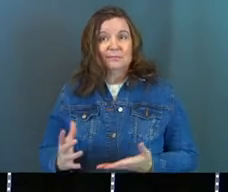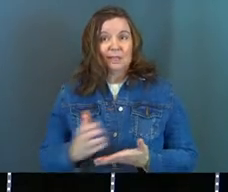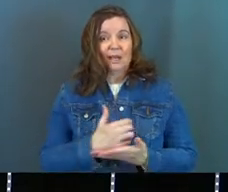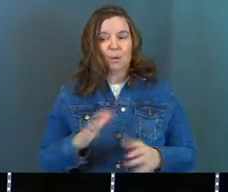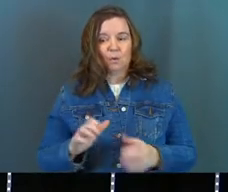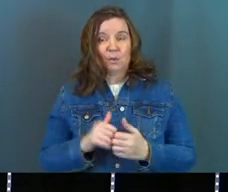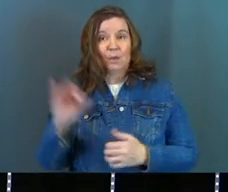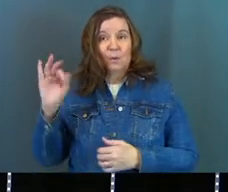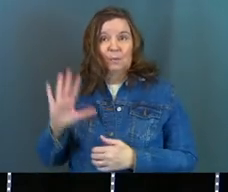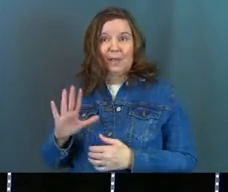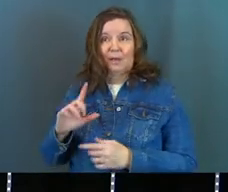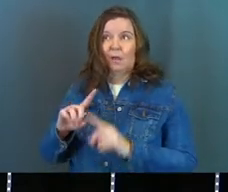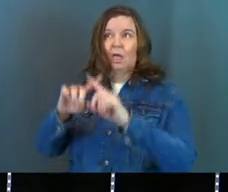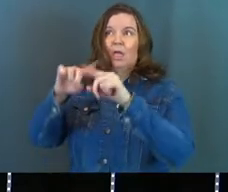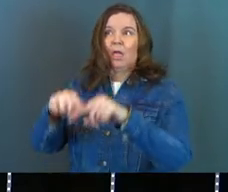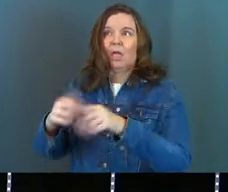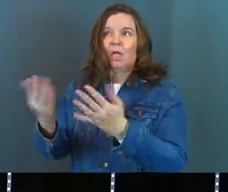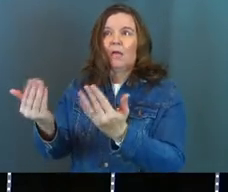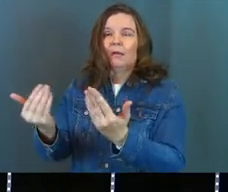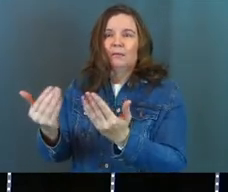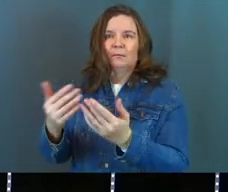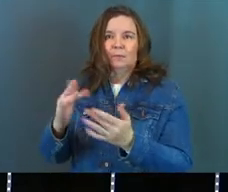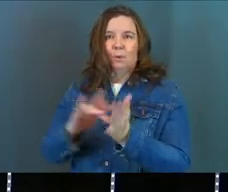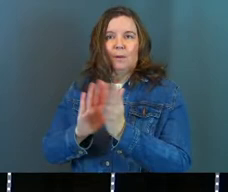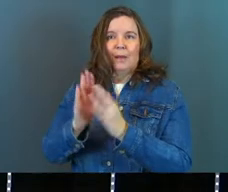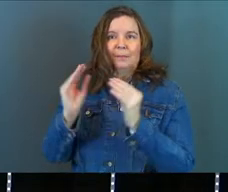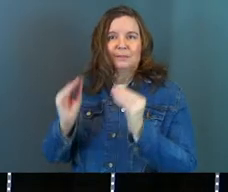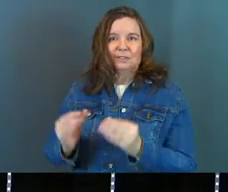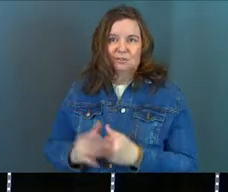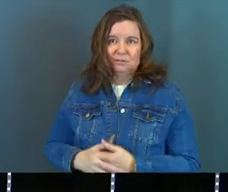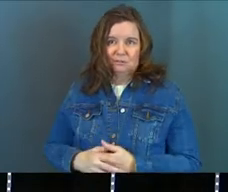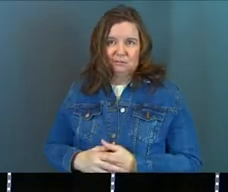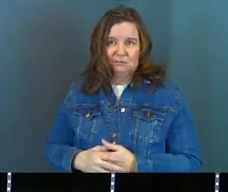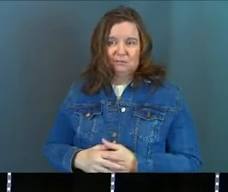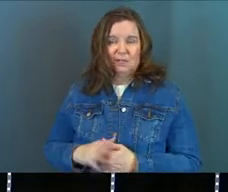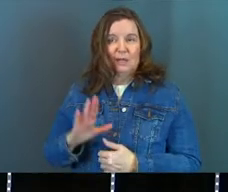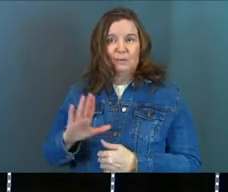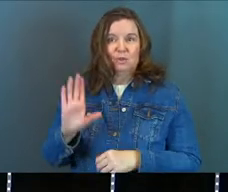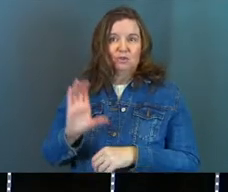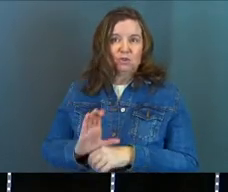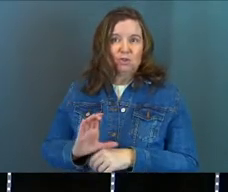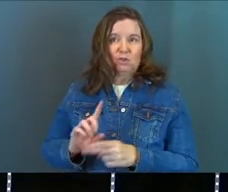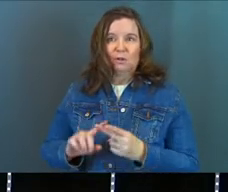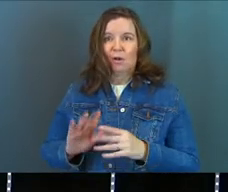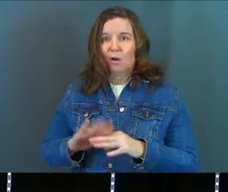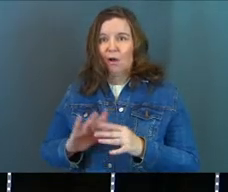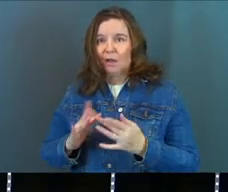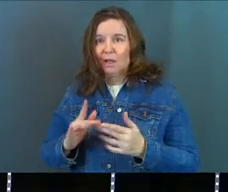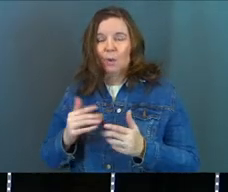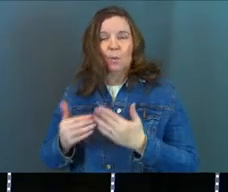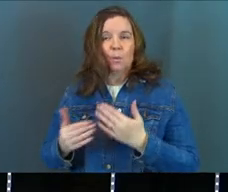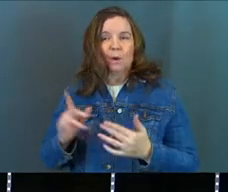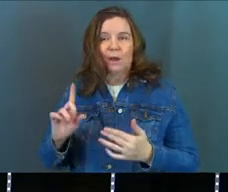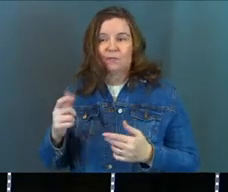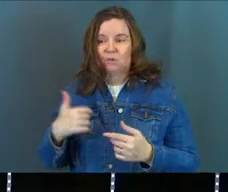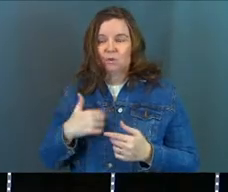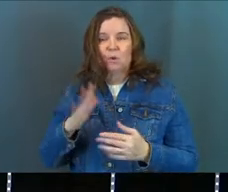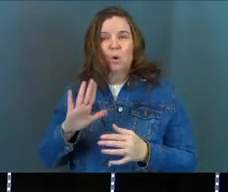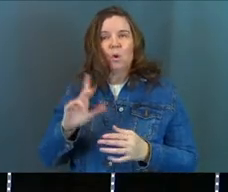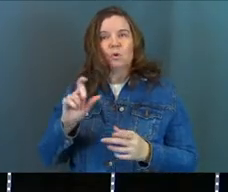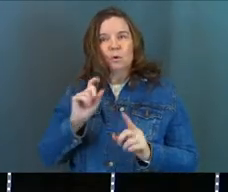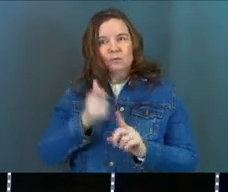And we do that with pastors, don't we? And we do that with Bible teachers. And it can be in your church, it can be online, it can be wherever. It's like,